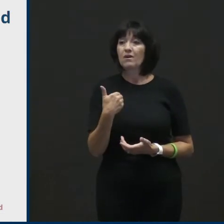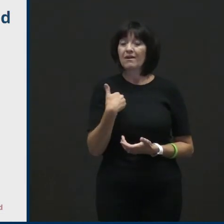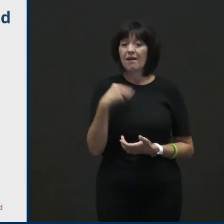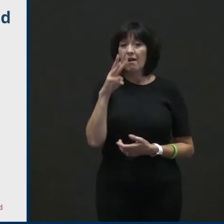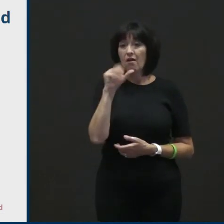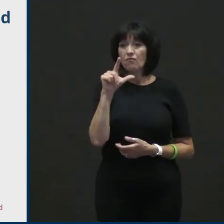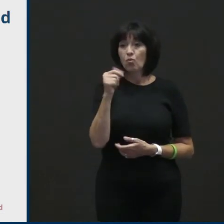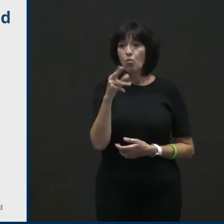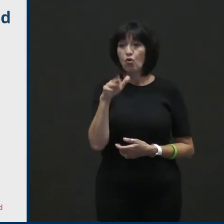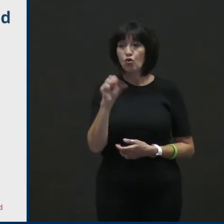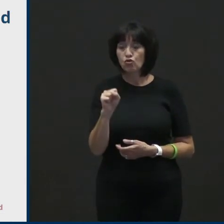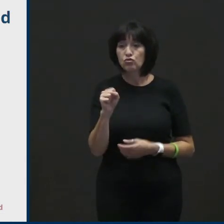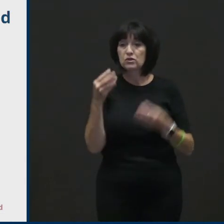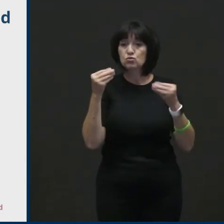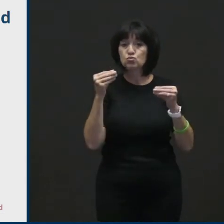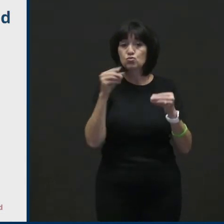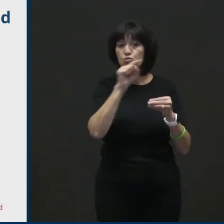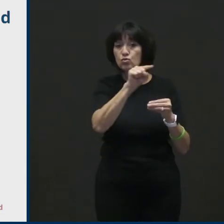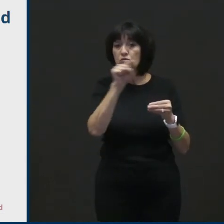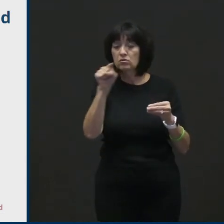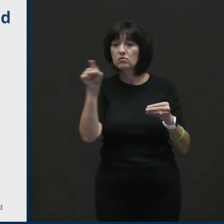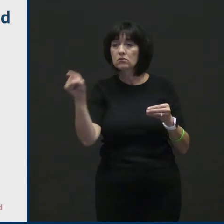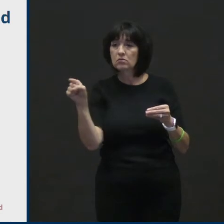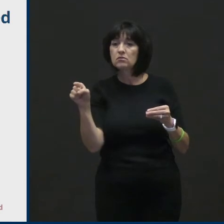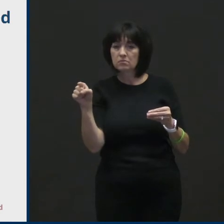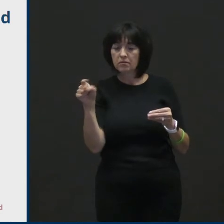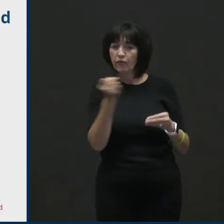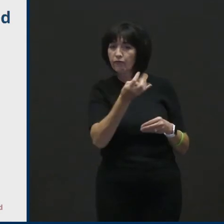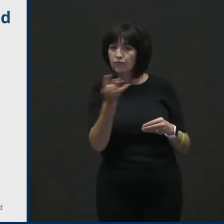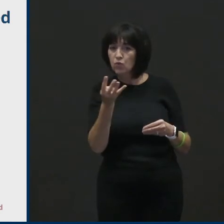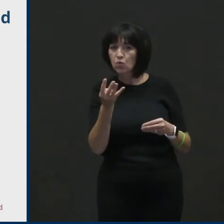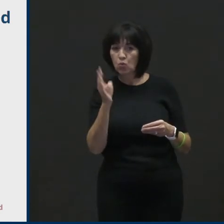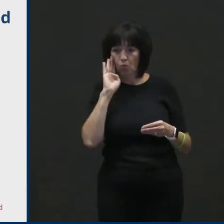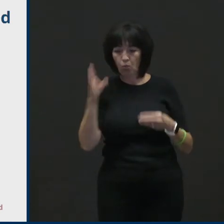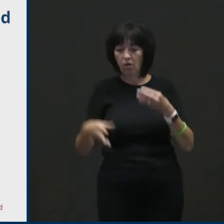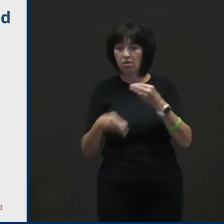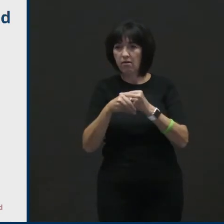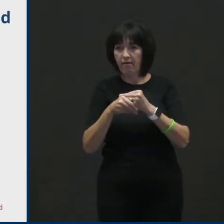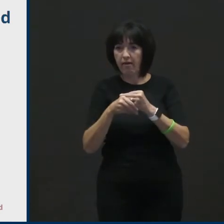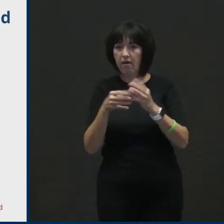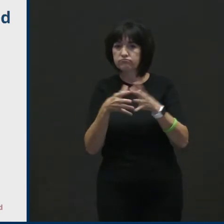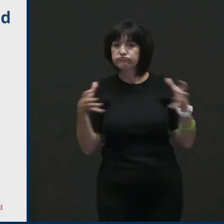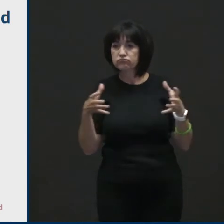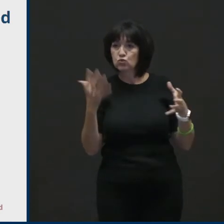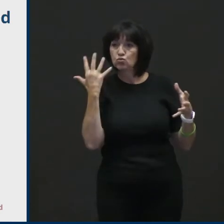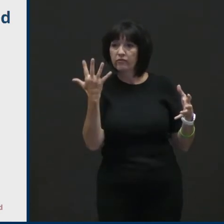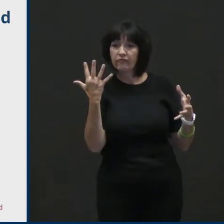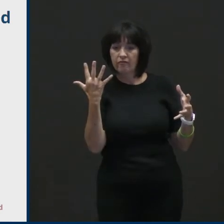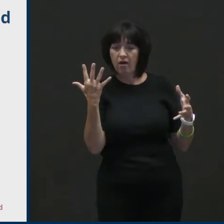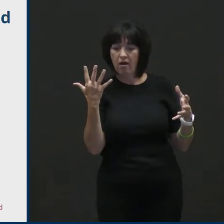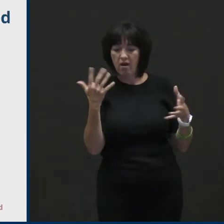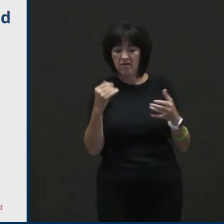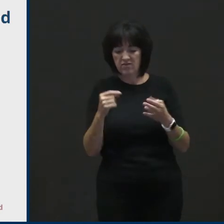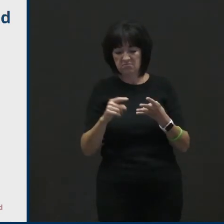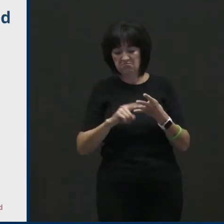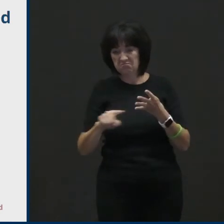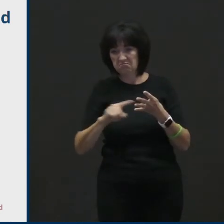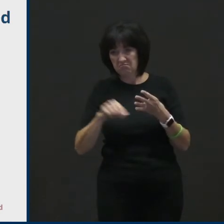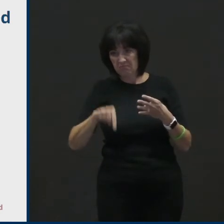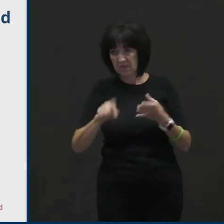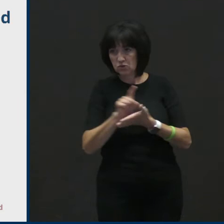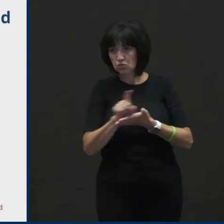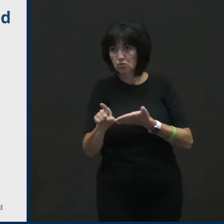time. Going to expand that to 5 additional stores in the next few weeks, and then a few others after that. And Public Health